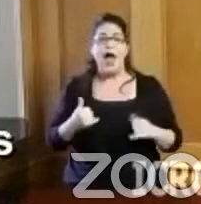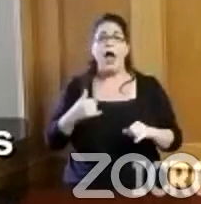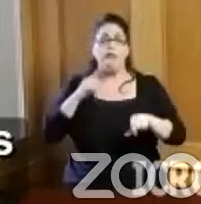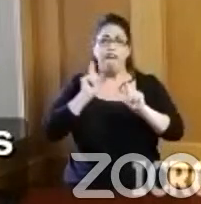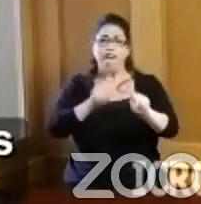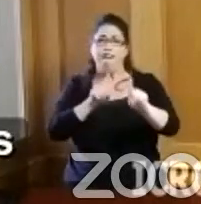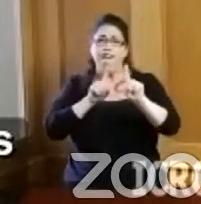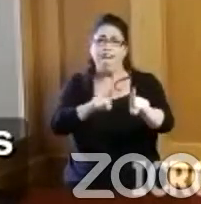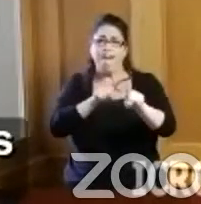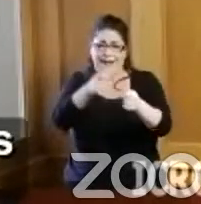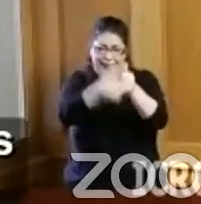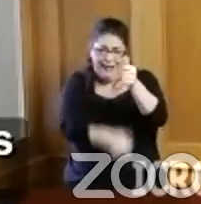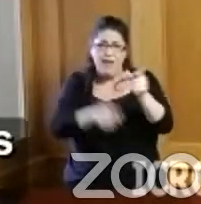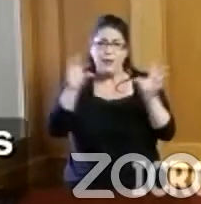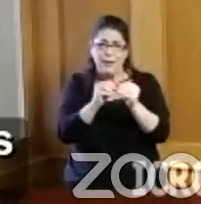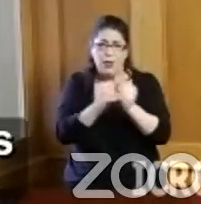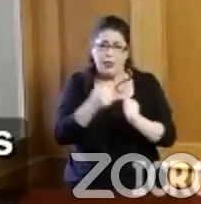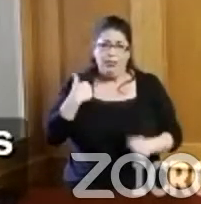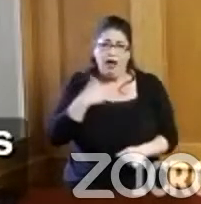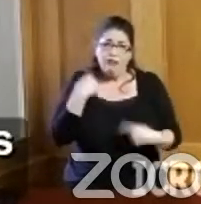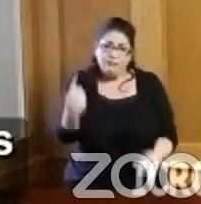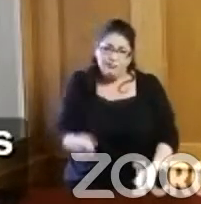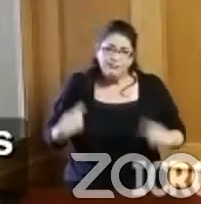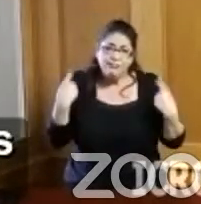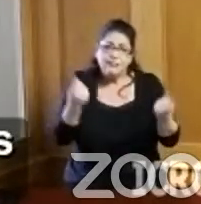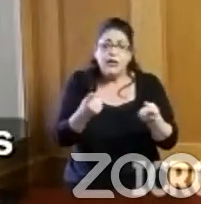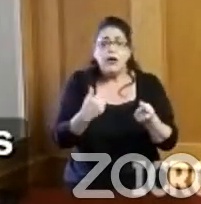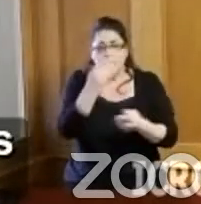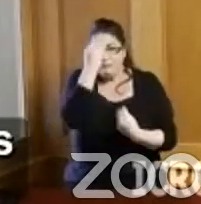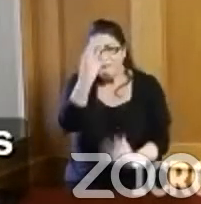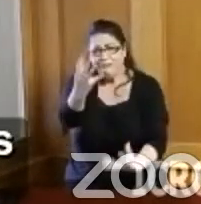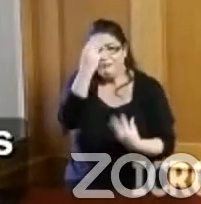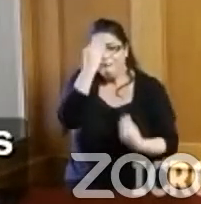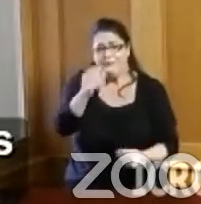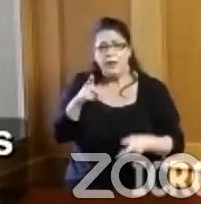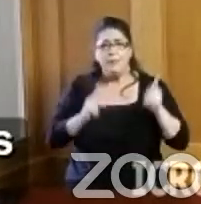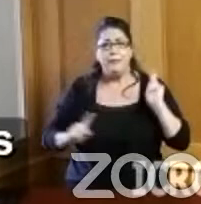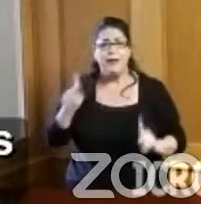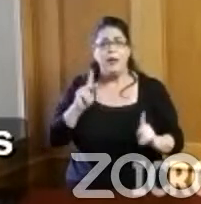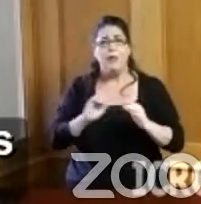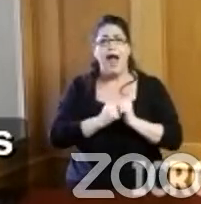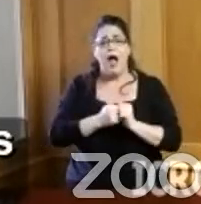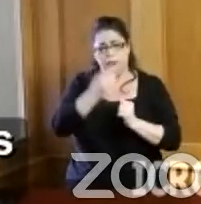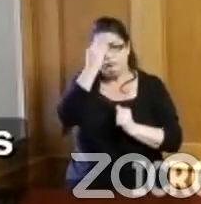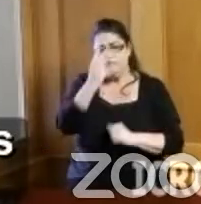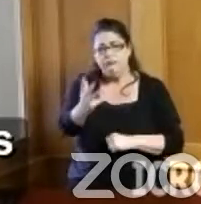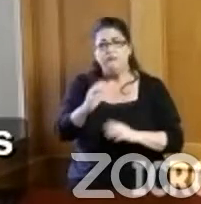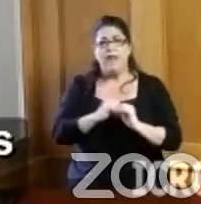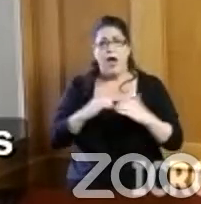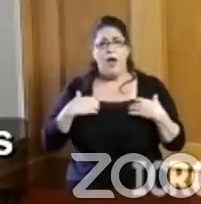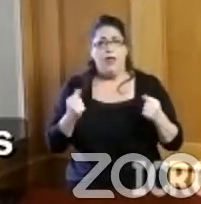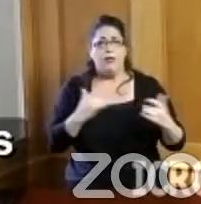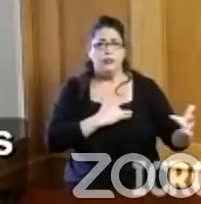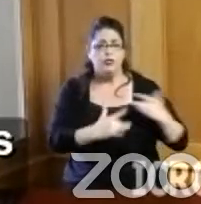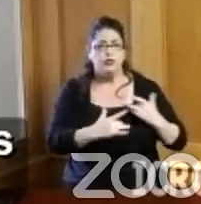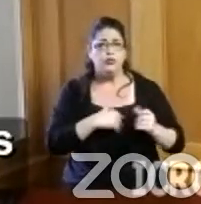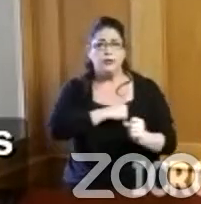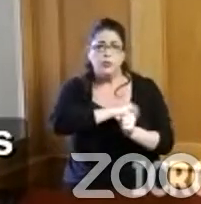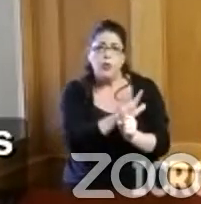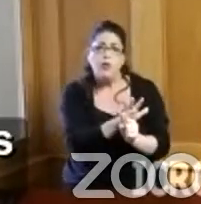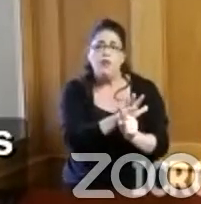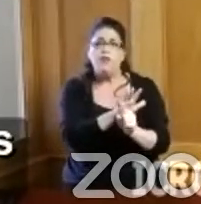at every meeting with us, trying to inform the public, being sure to inform the public of what was going on